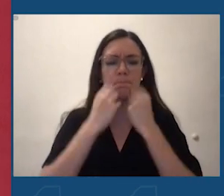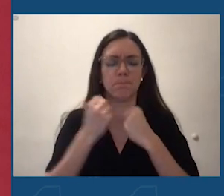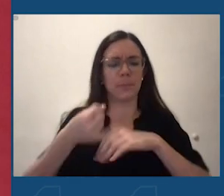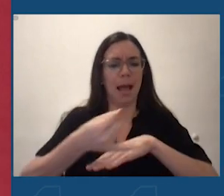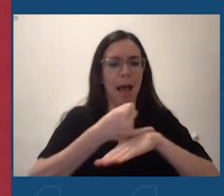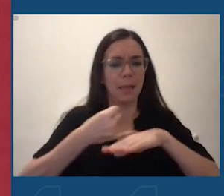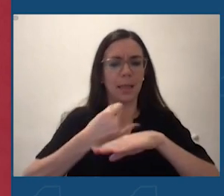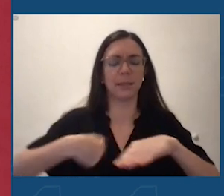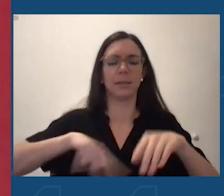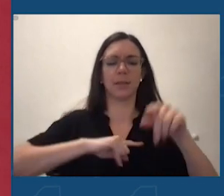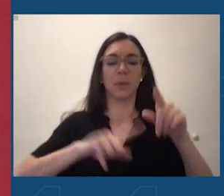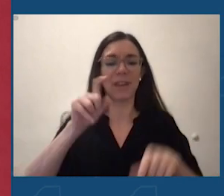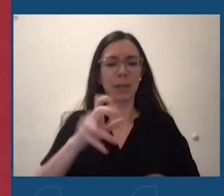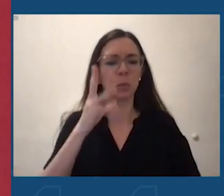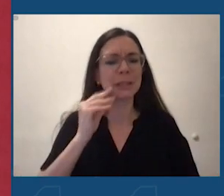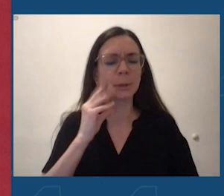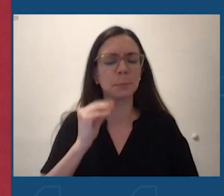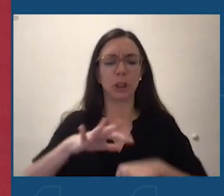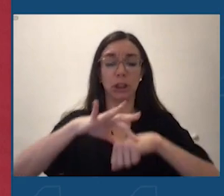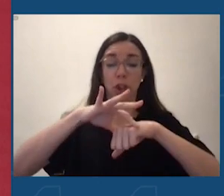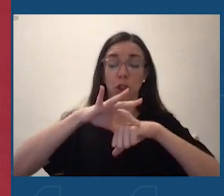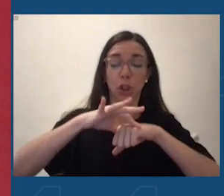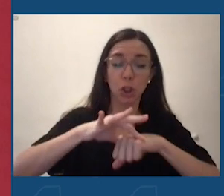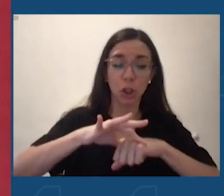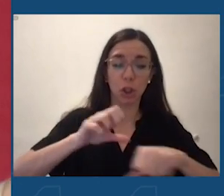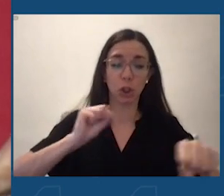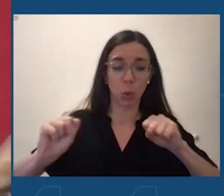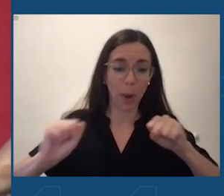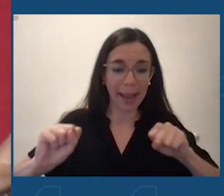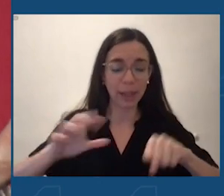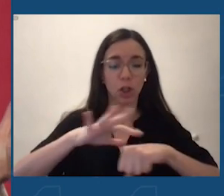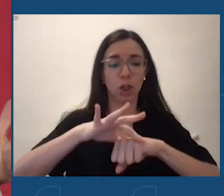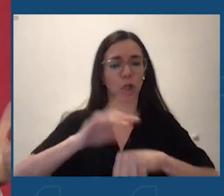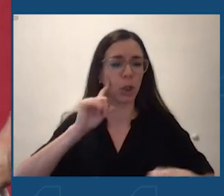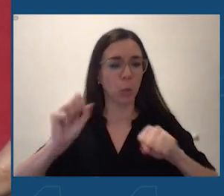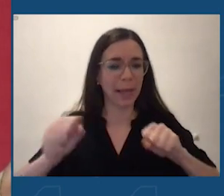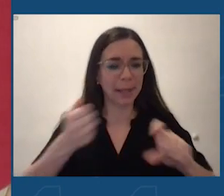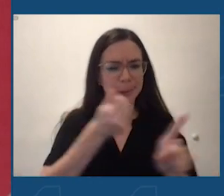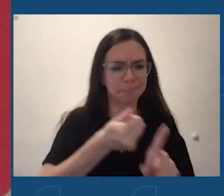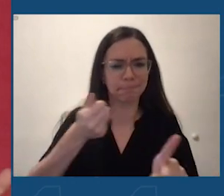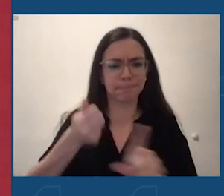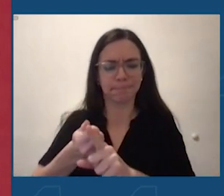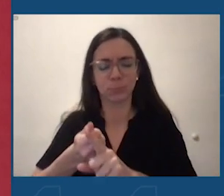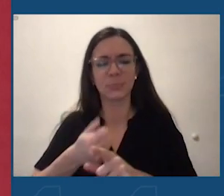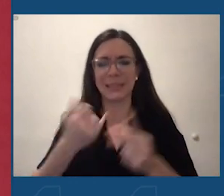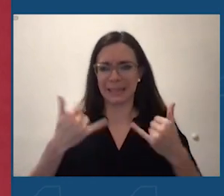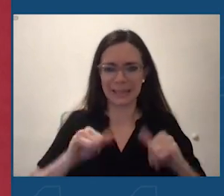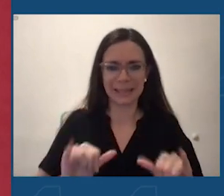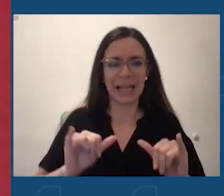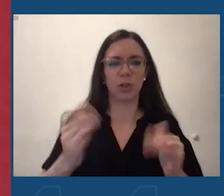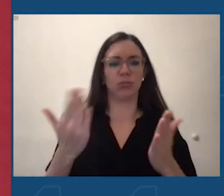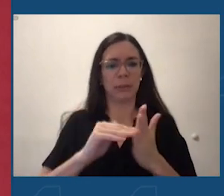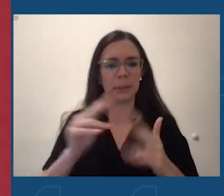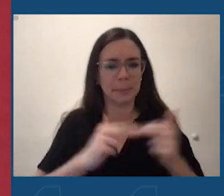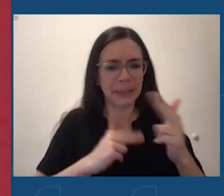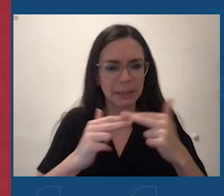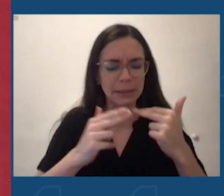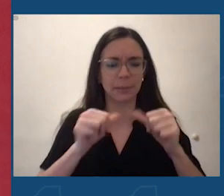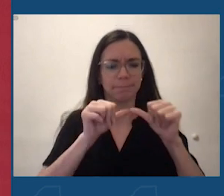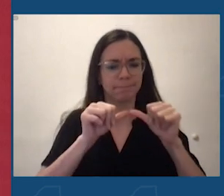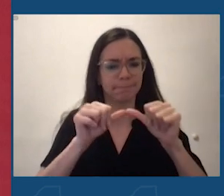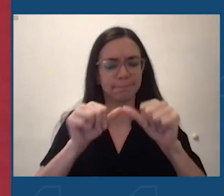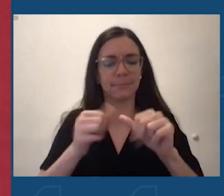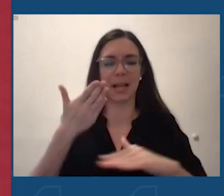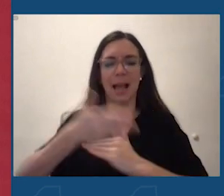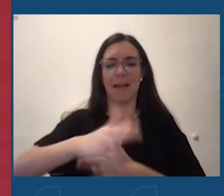after earthquake. And then upon that, after the rebuilding is going on, to have an earthquake.